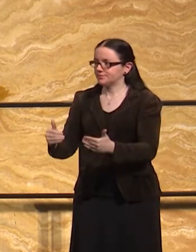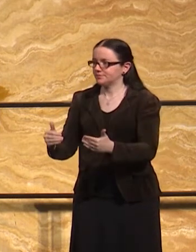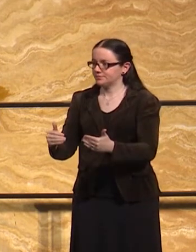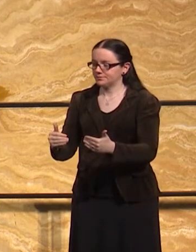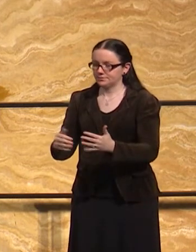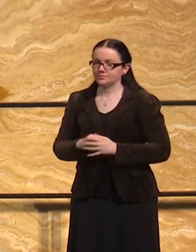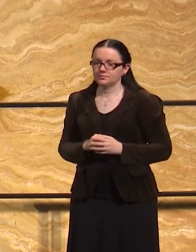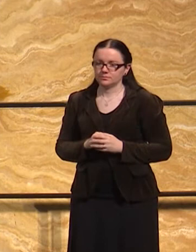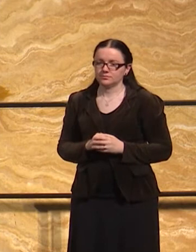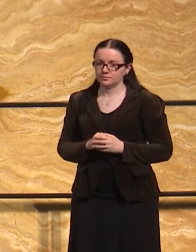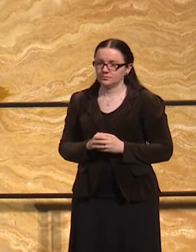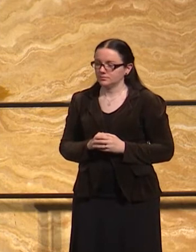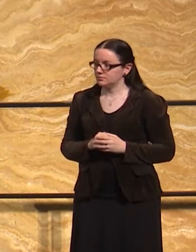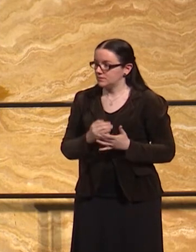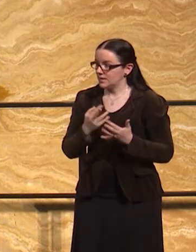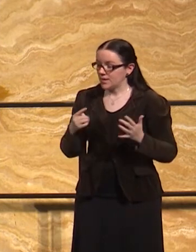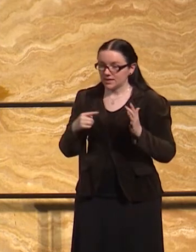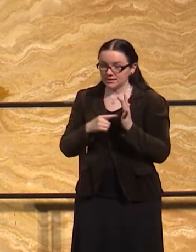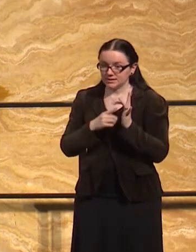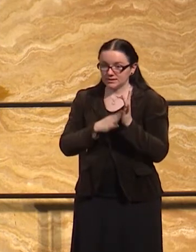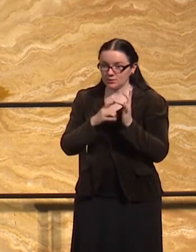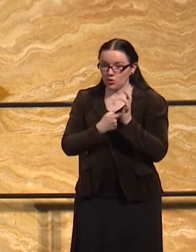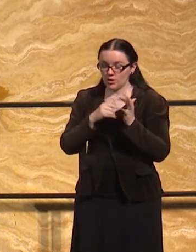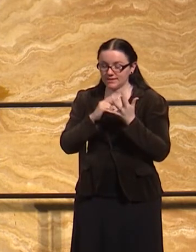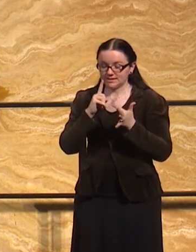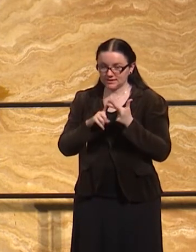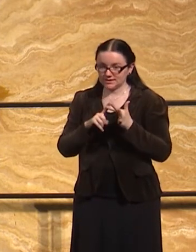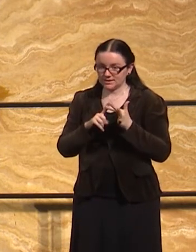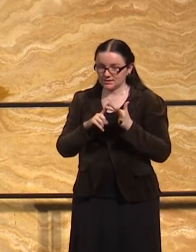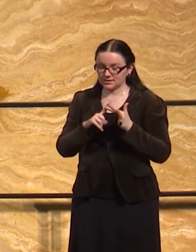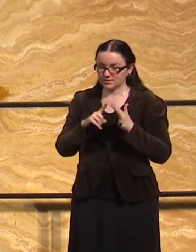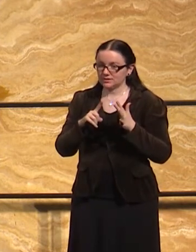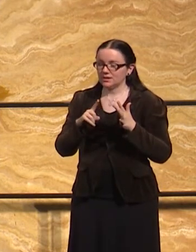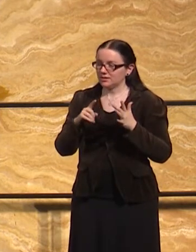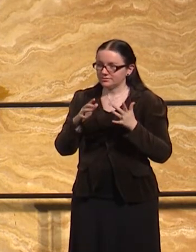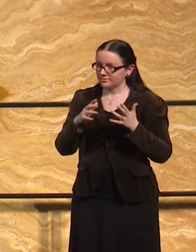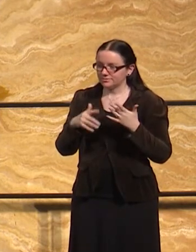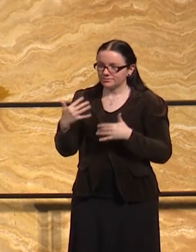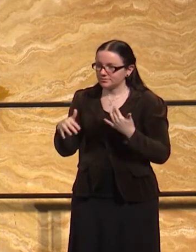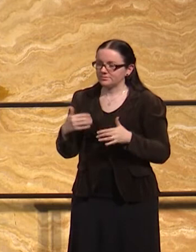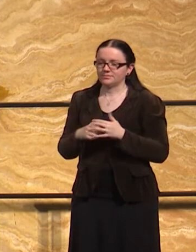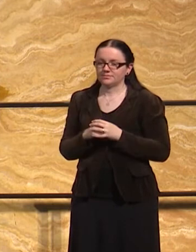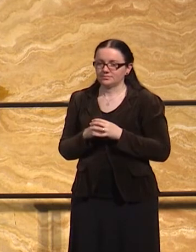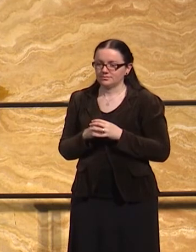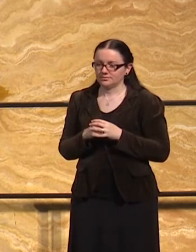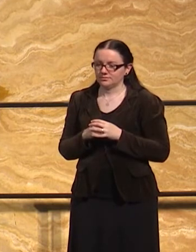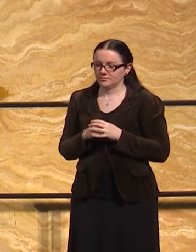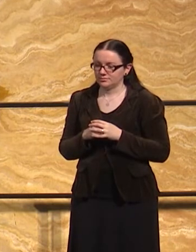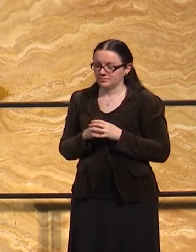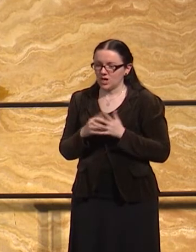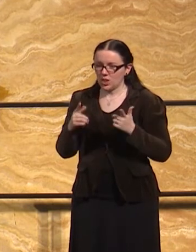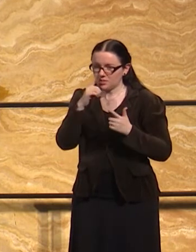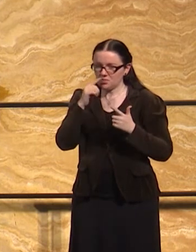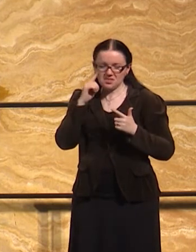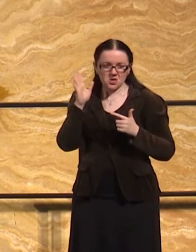with, because there are many Timorese who collaborate with the other side. It was not like black and white that the Indonesians were only bad and Timorese are